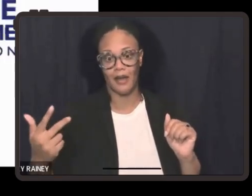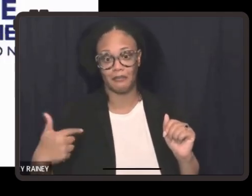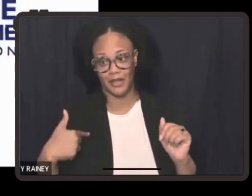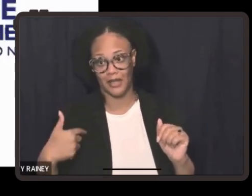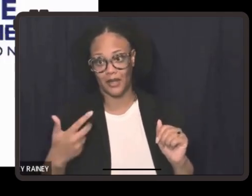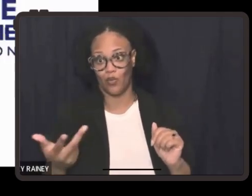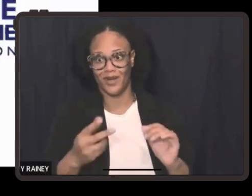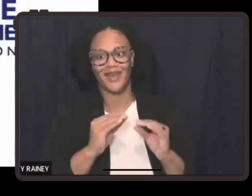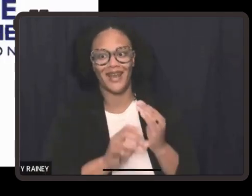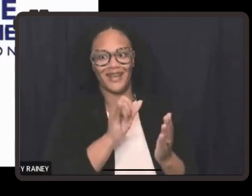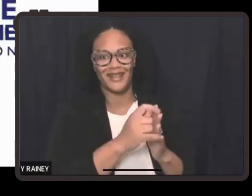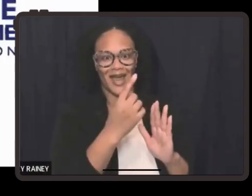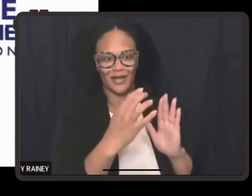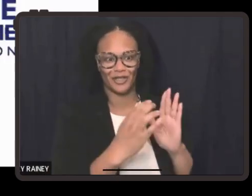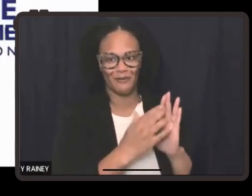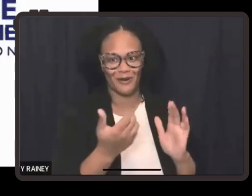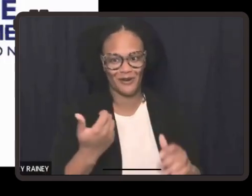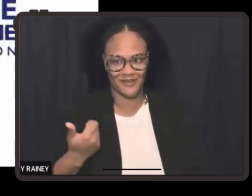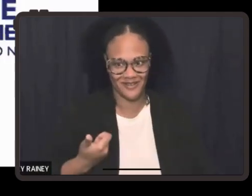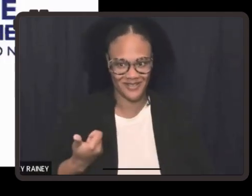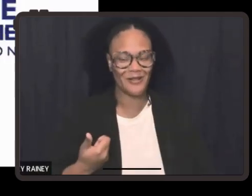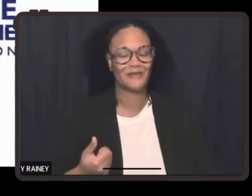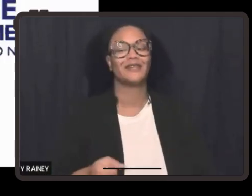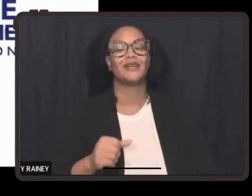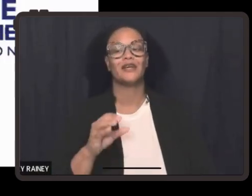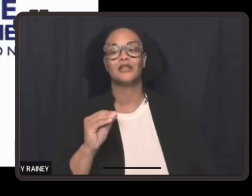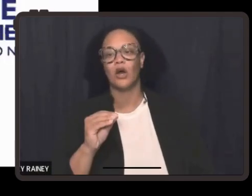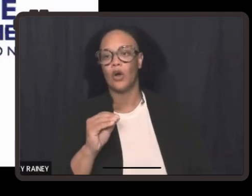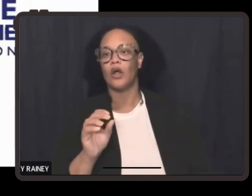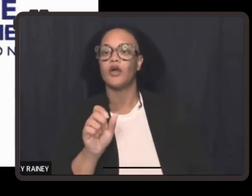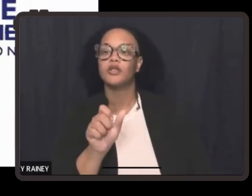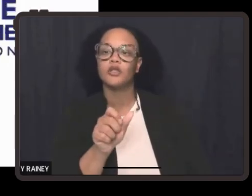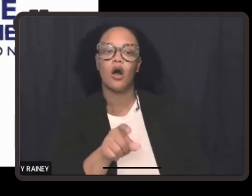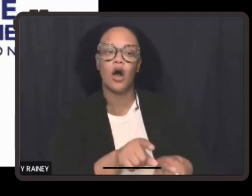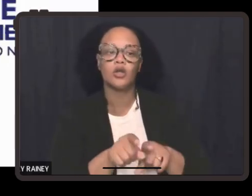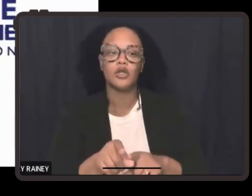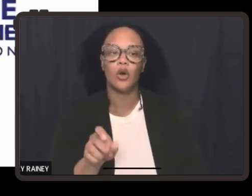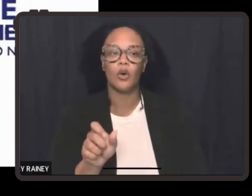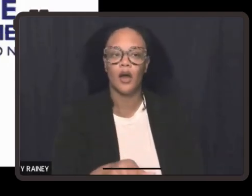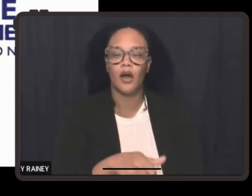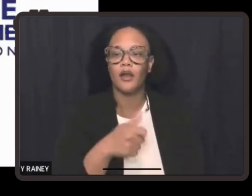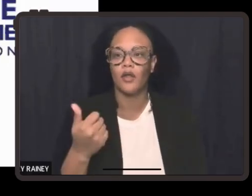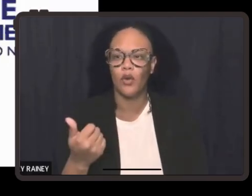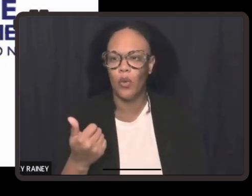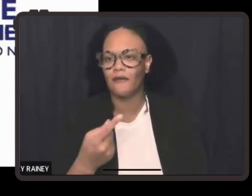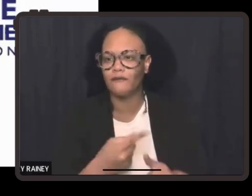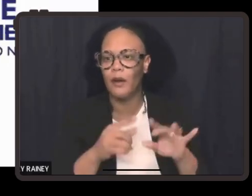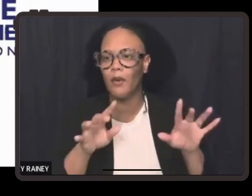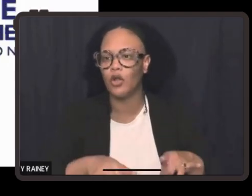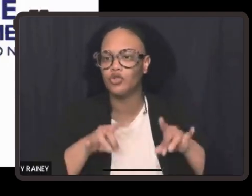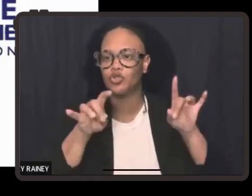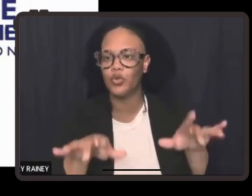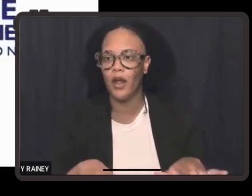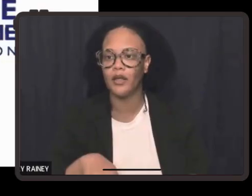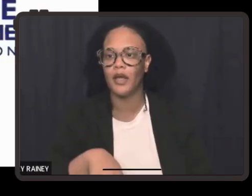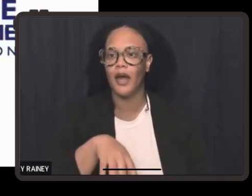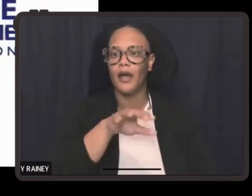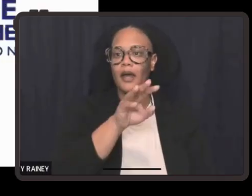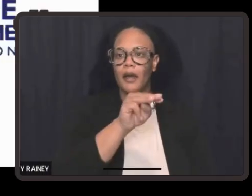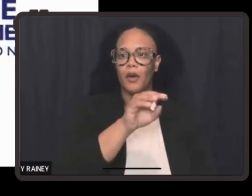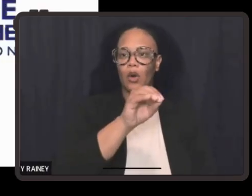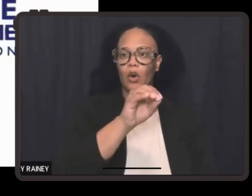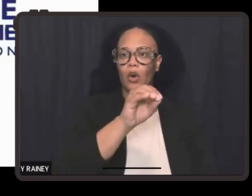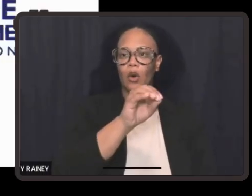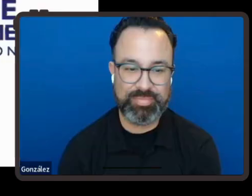MOOC, massive online course. If you haven't seen this, Australia put this together. It is fabulous.